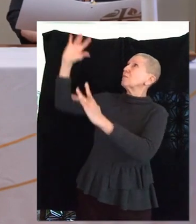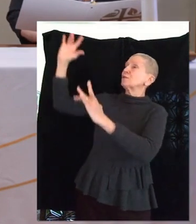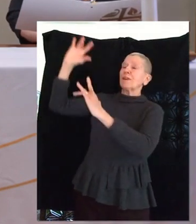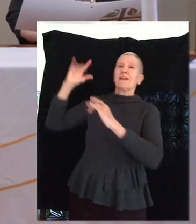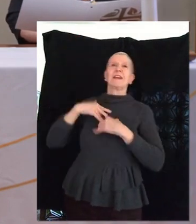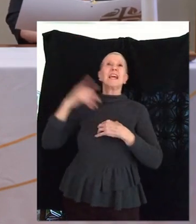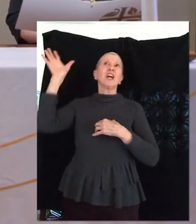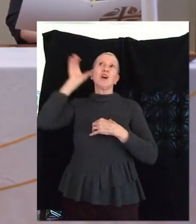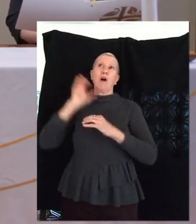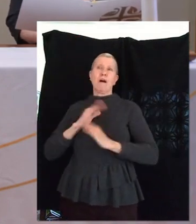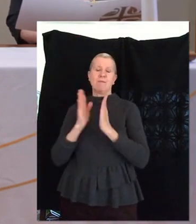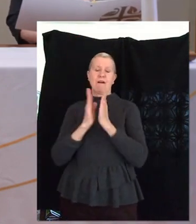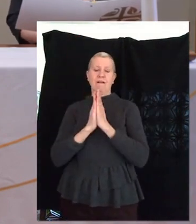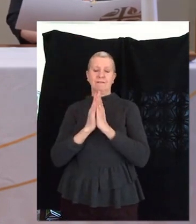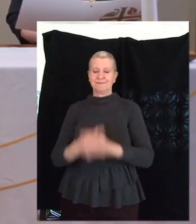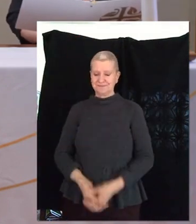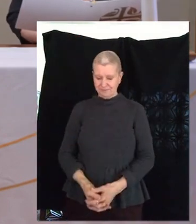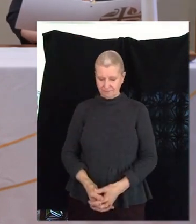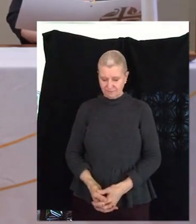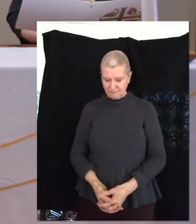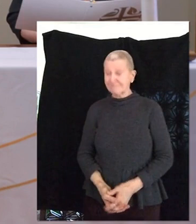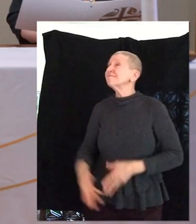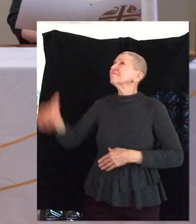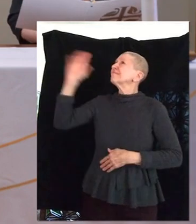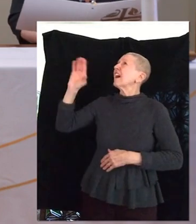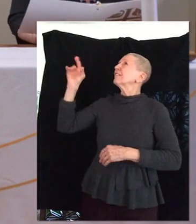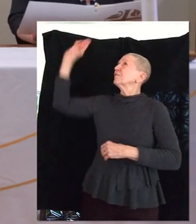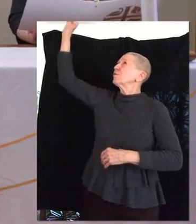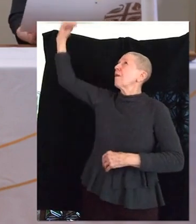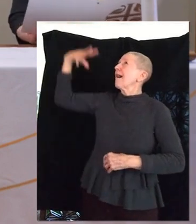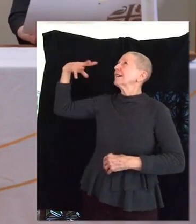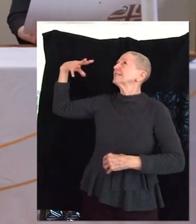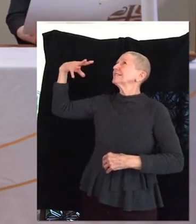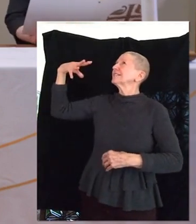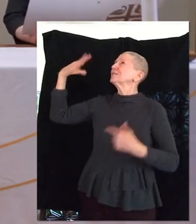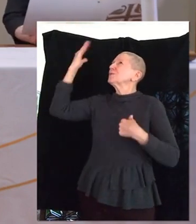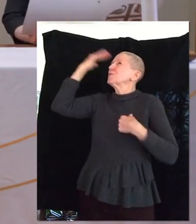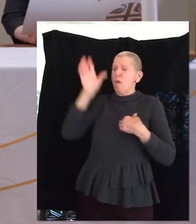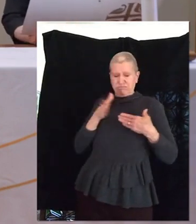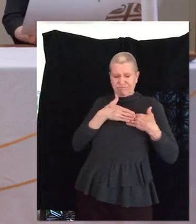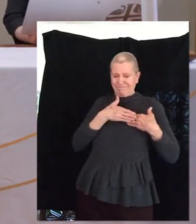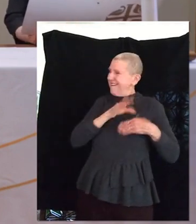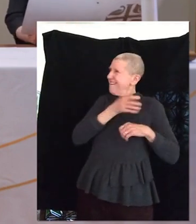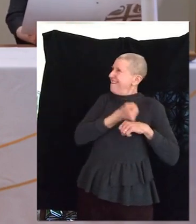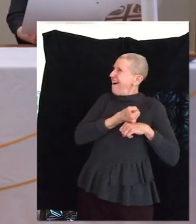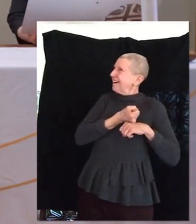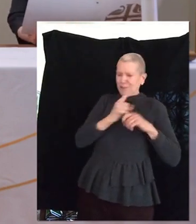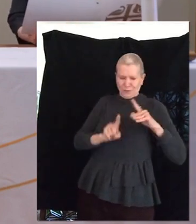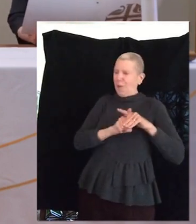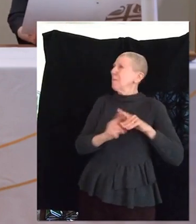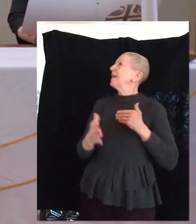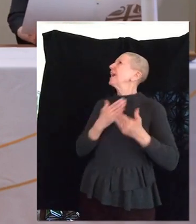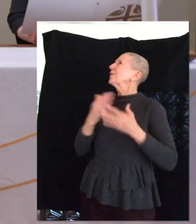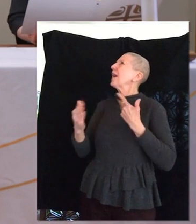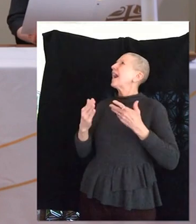prayer. God of grace, you enter into our locked places with a liberating word of